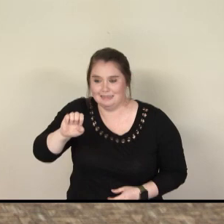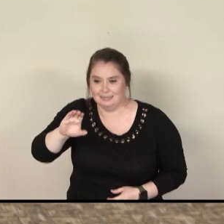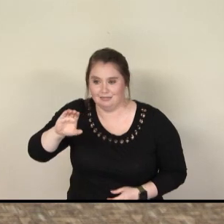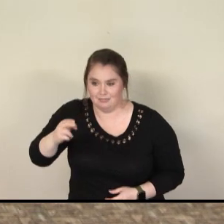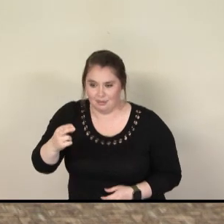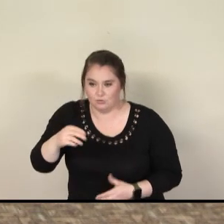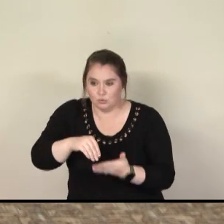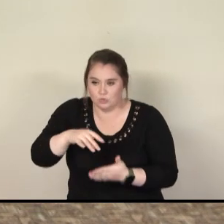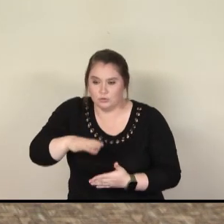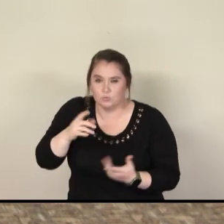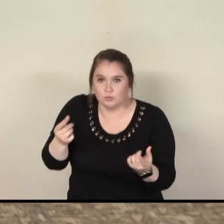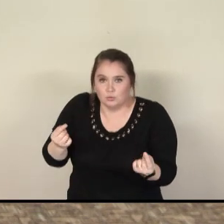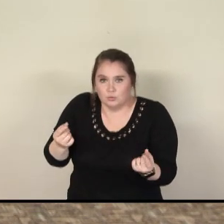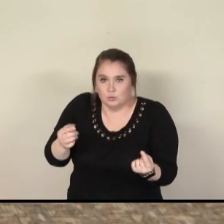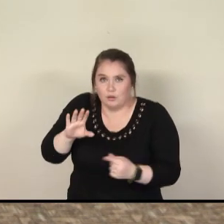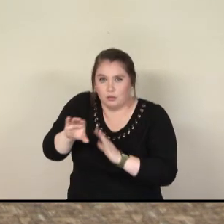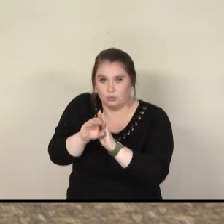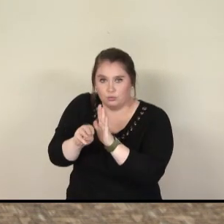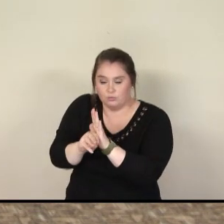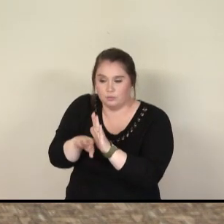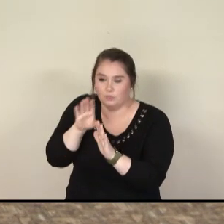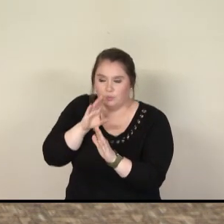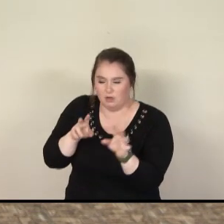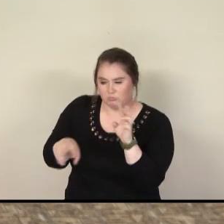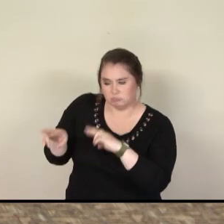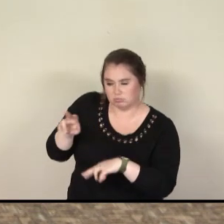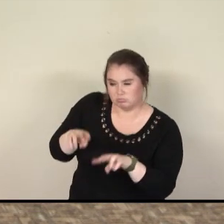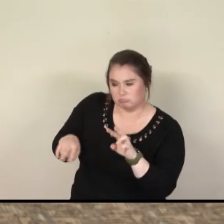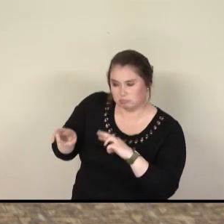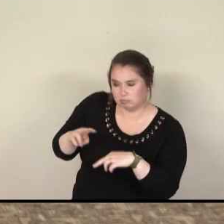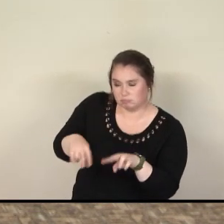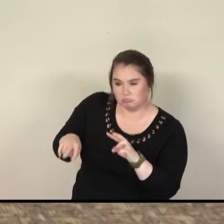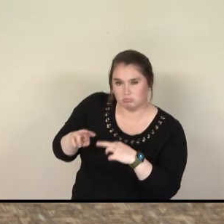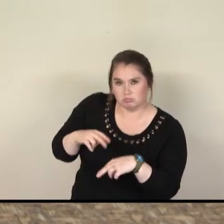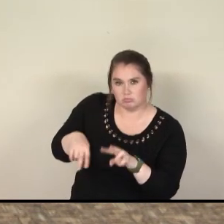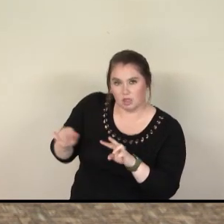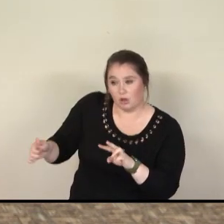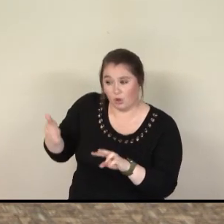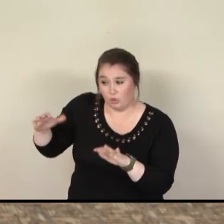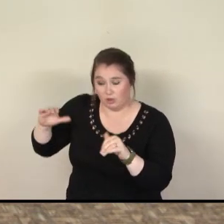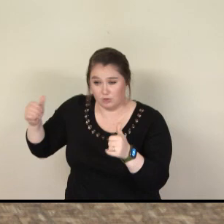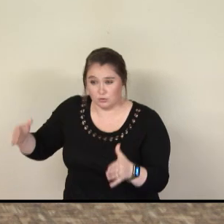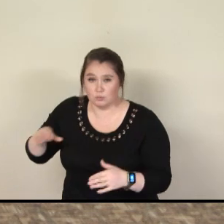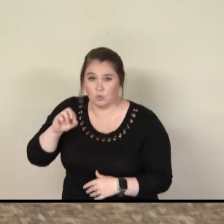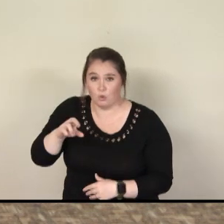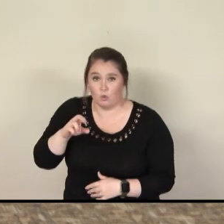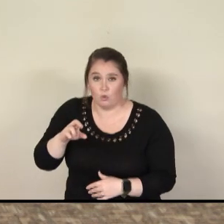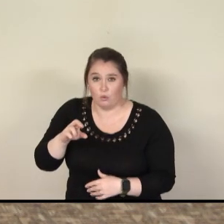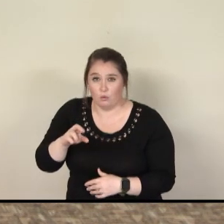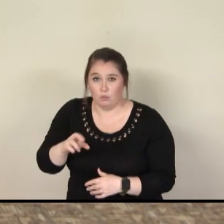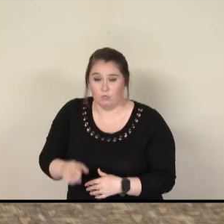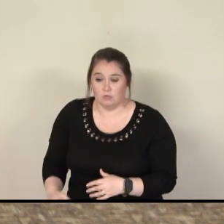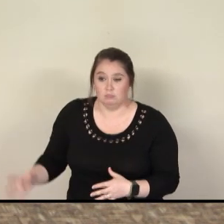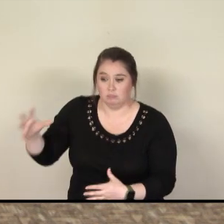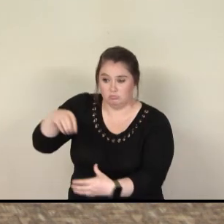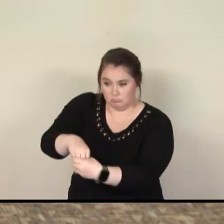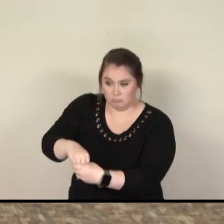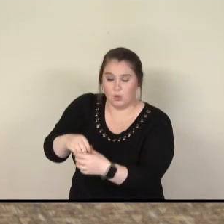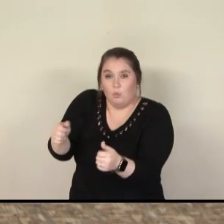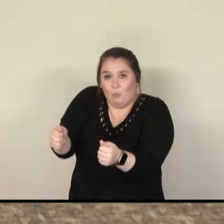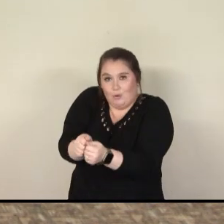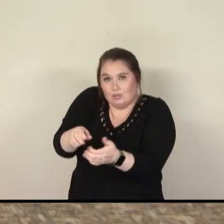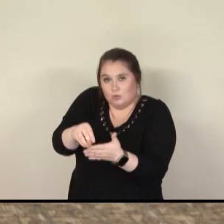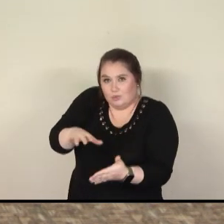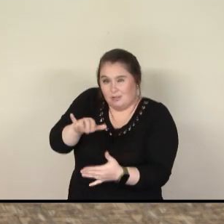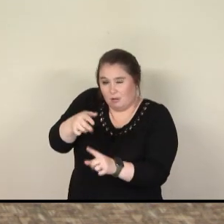Any of the, in their curriculum, are they observing other classrooms? Are they working with students at that point? Yes, And so